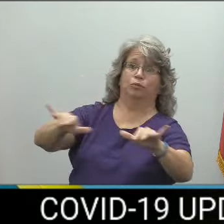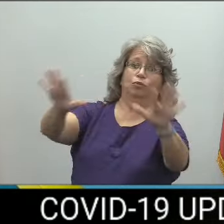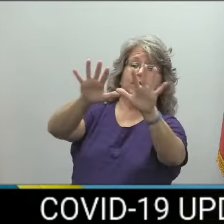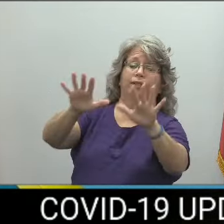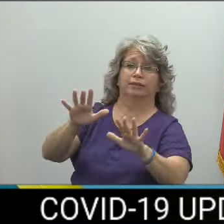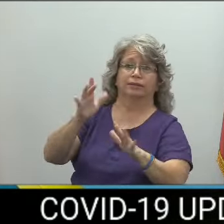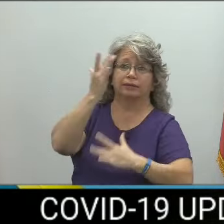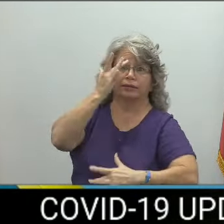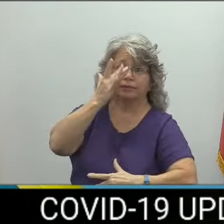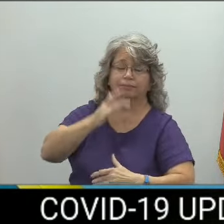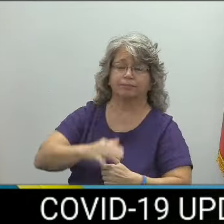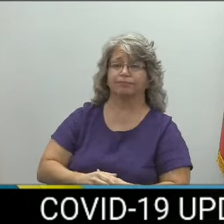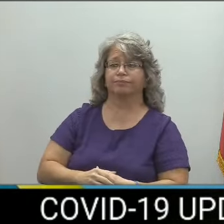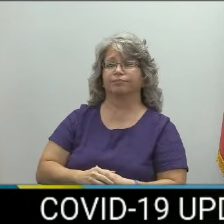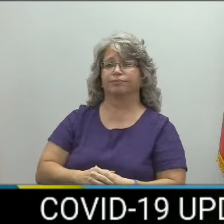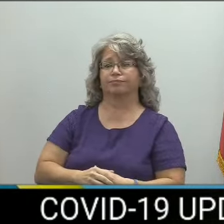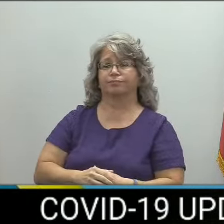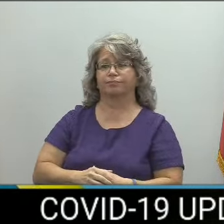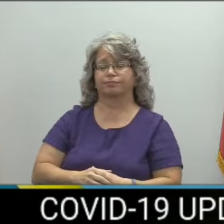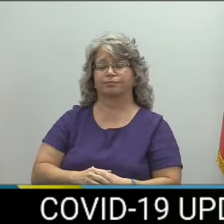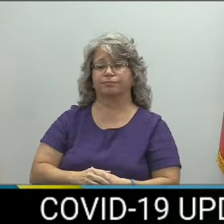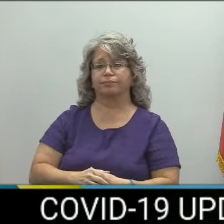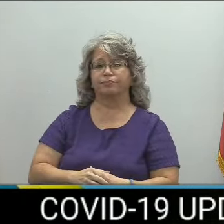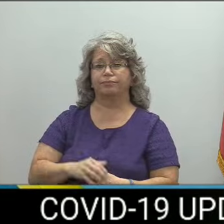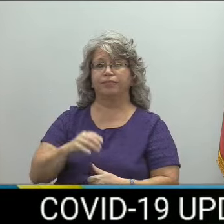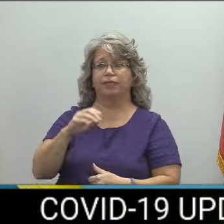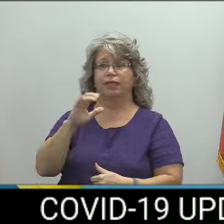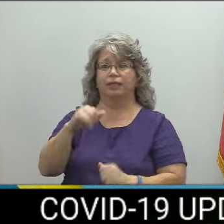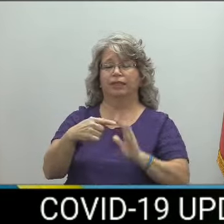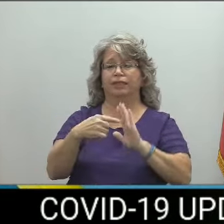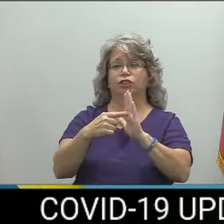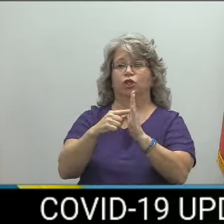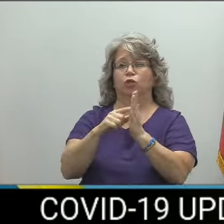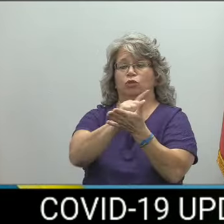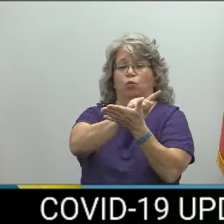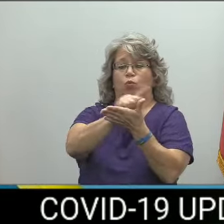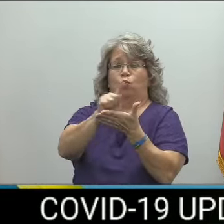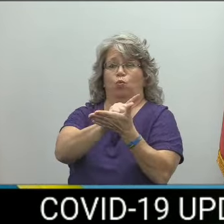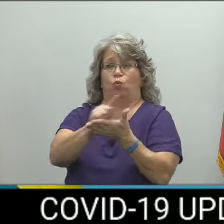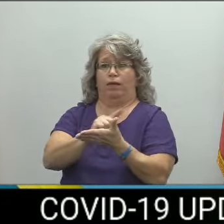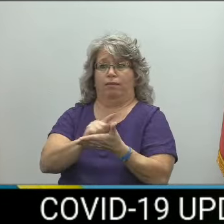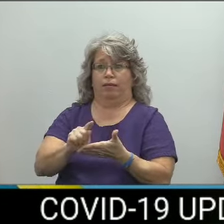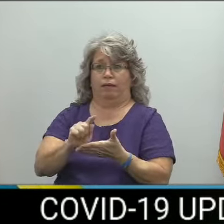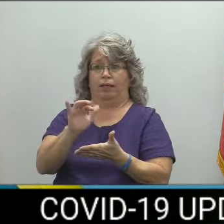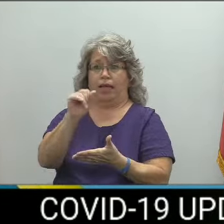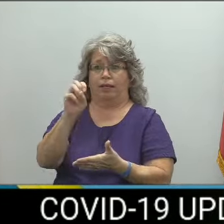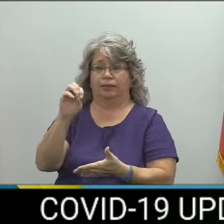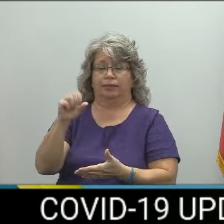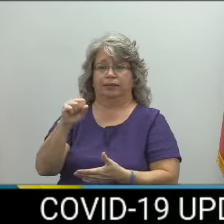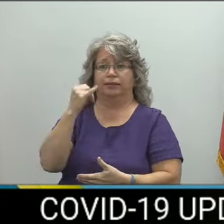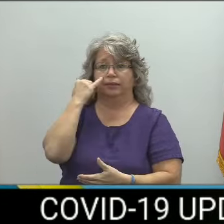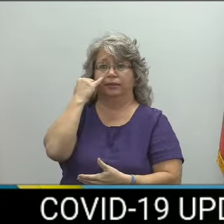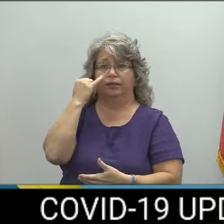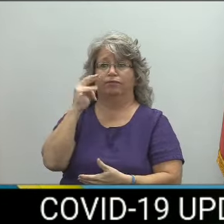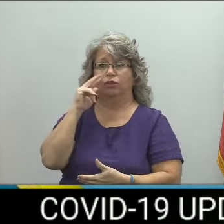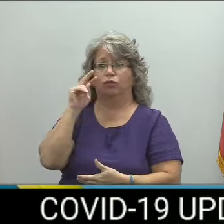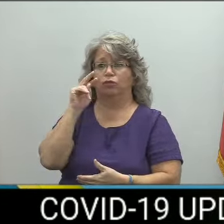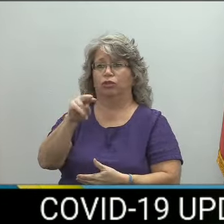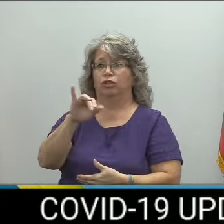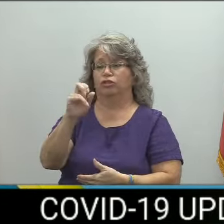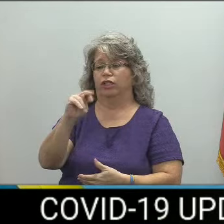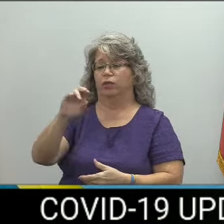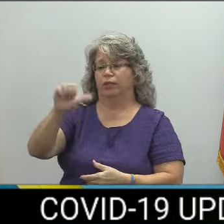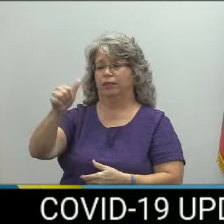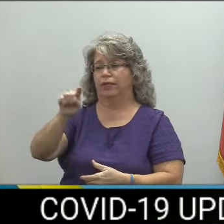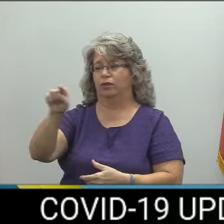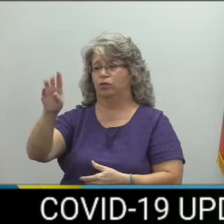The weekly cases, if you look at the last one on all the way to the right-hand side, January 10th through the